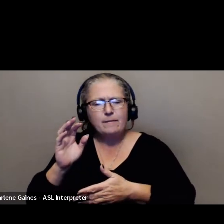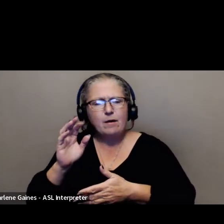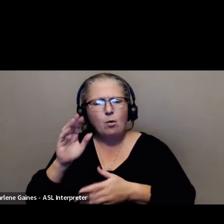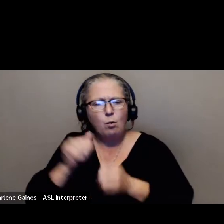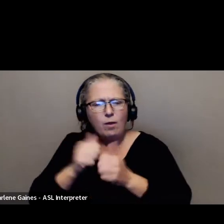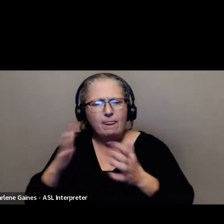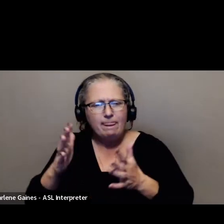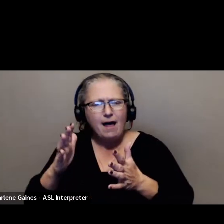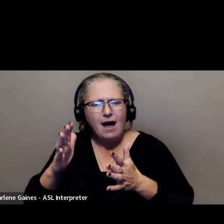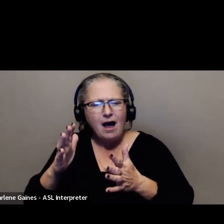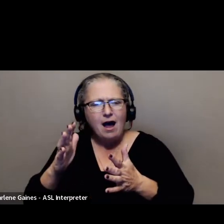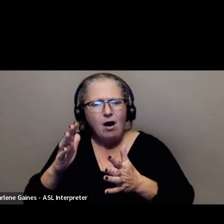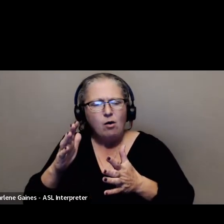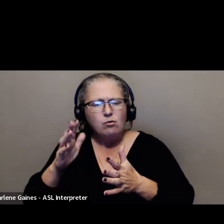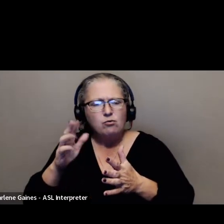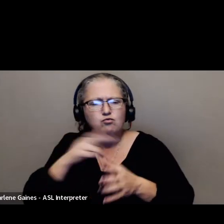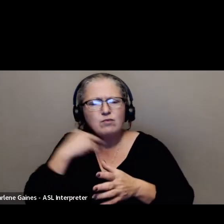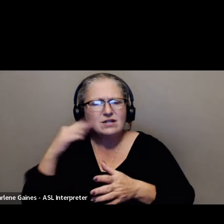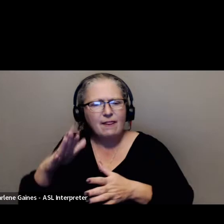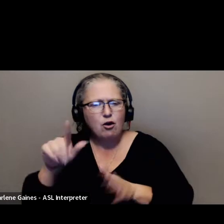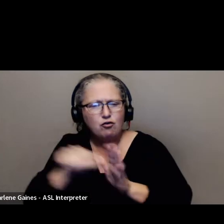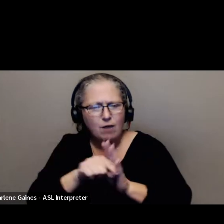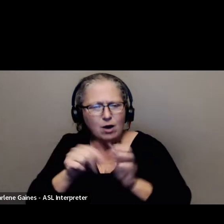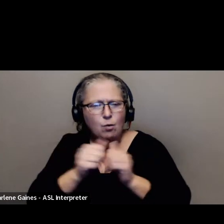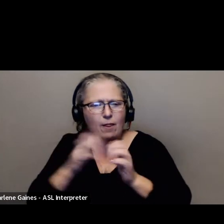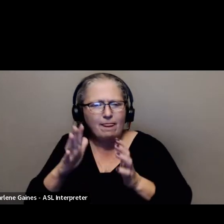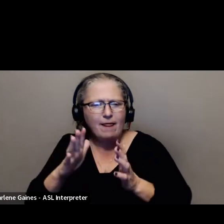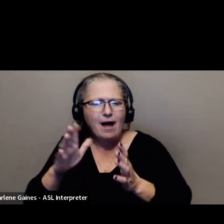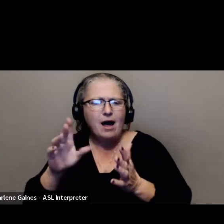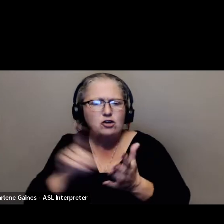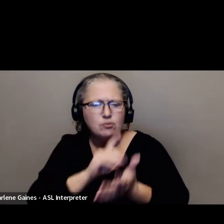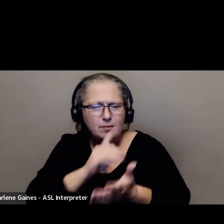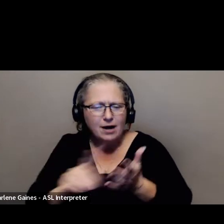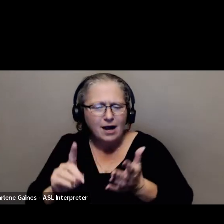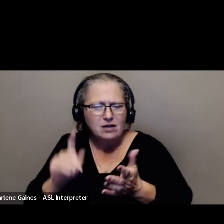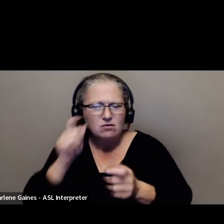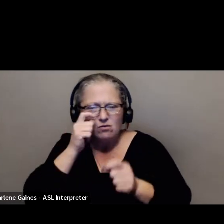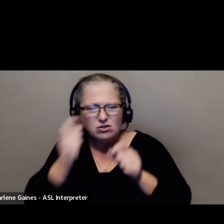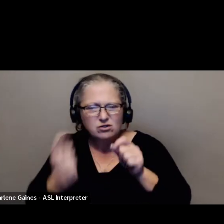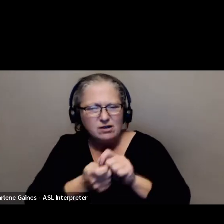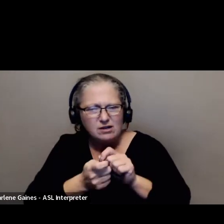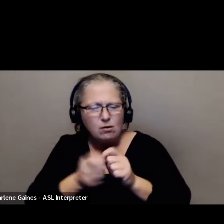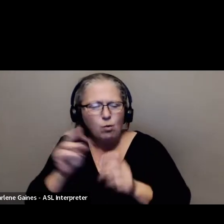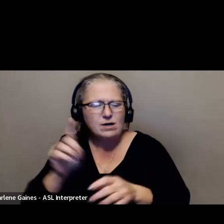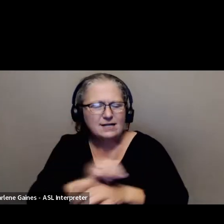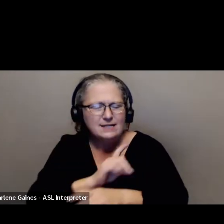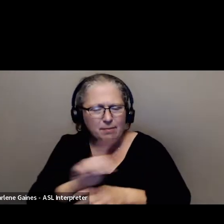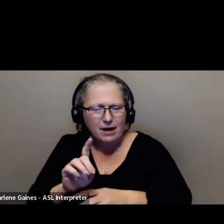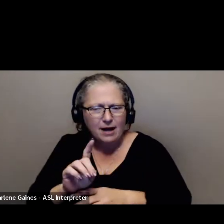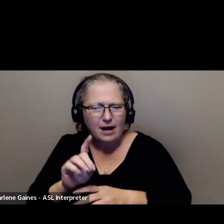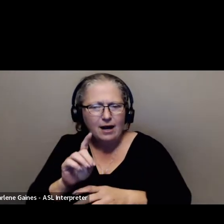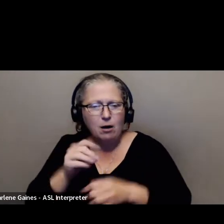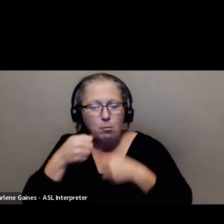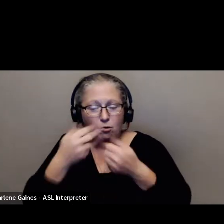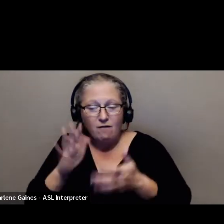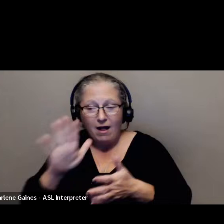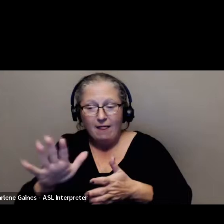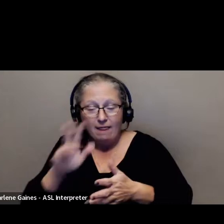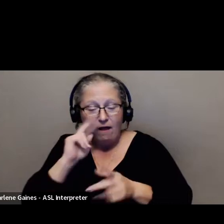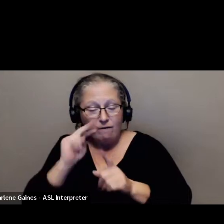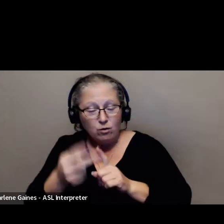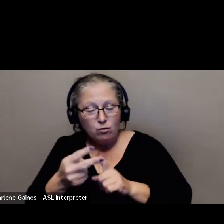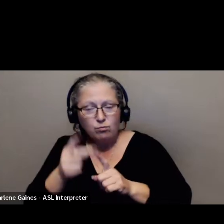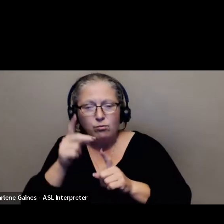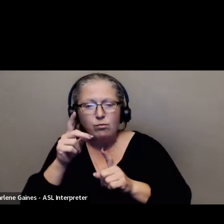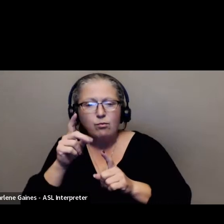being subject to discrimination, retaliation, or discipline, provided the viewpoint does not constitute harassment,